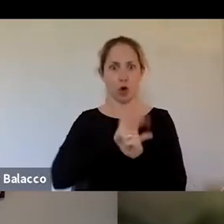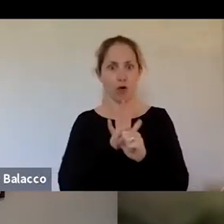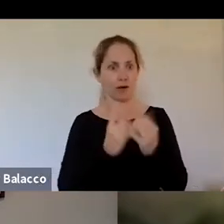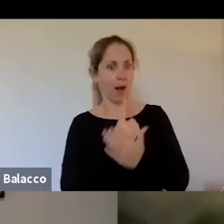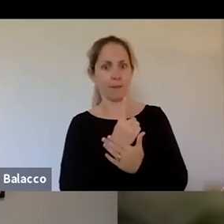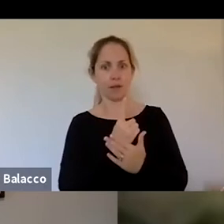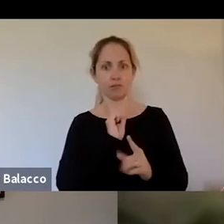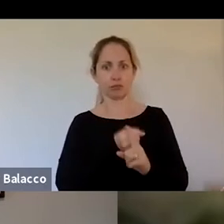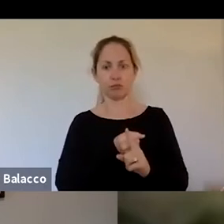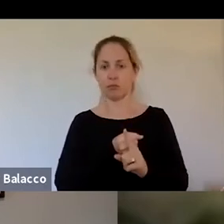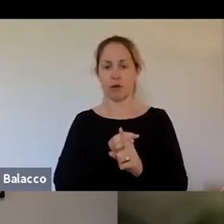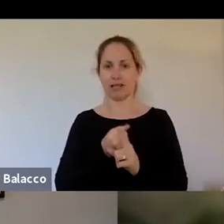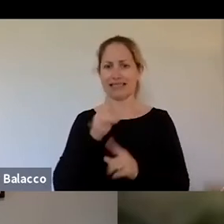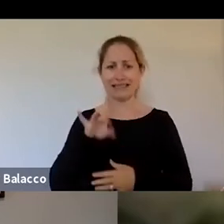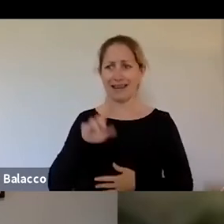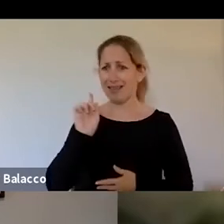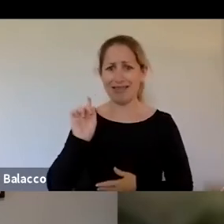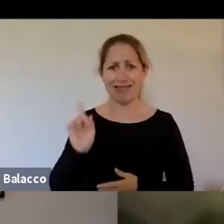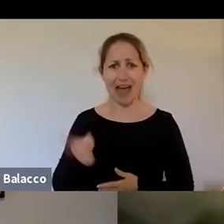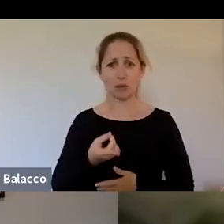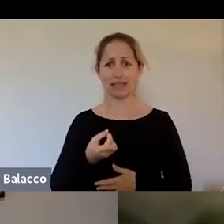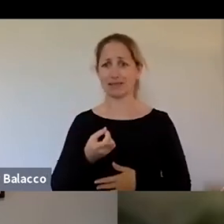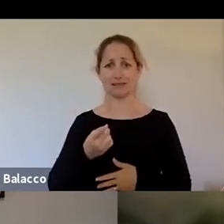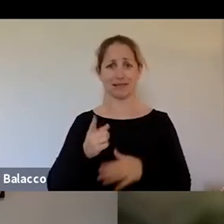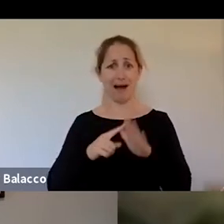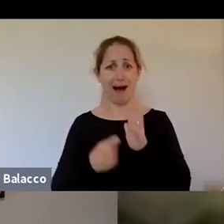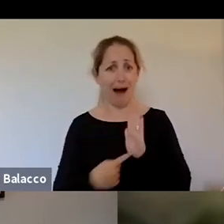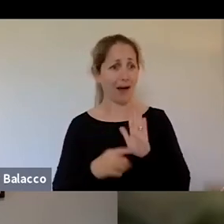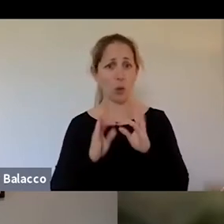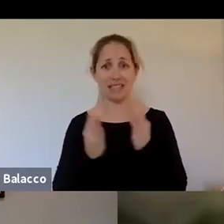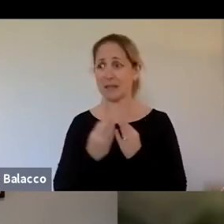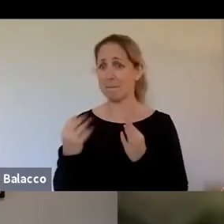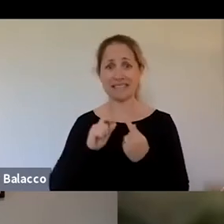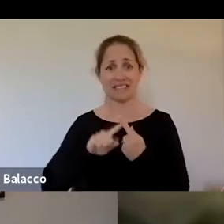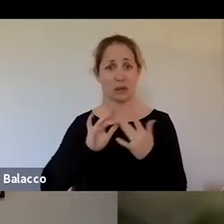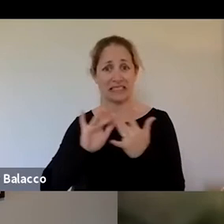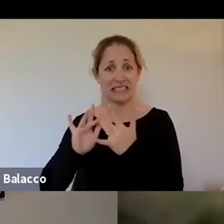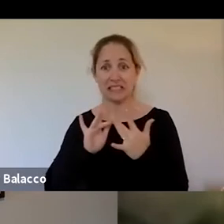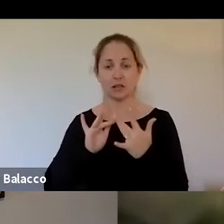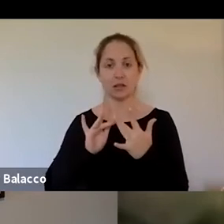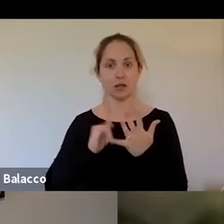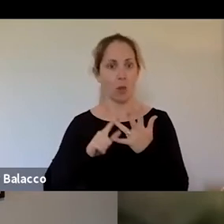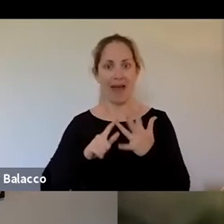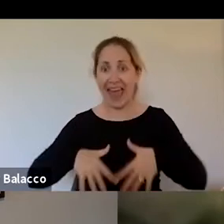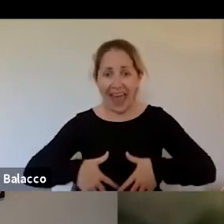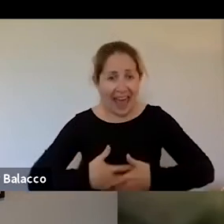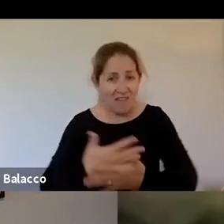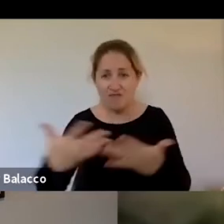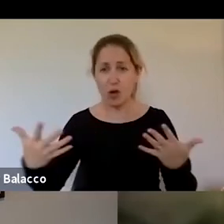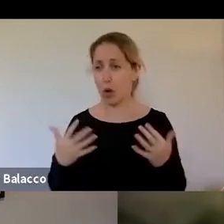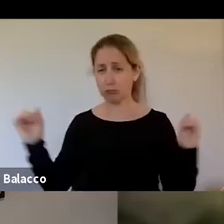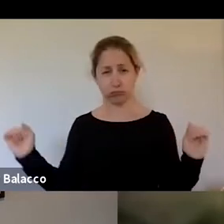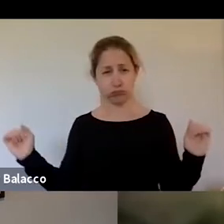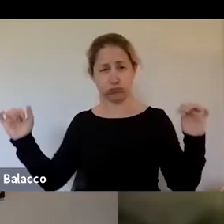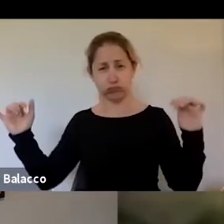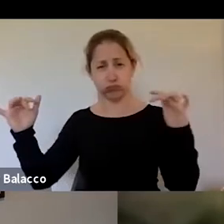stay in touch with their people and couldn't come together. And so everyone started working in the digital space, and it's been